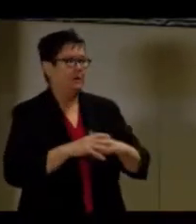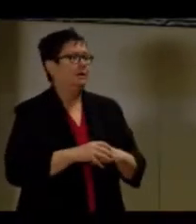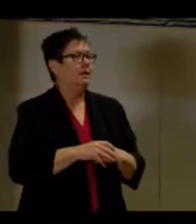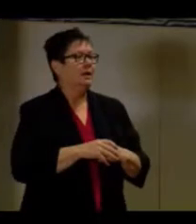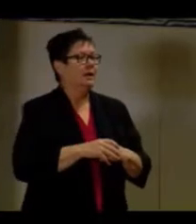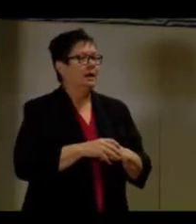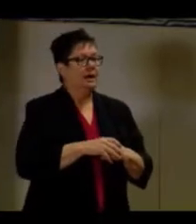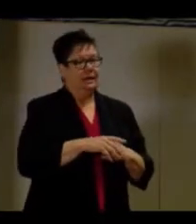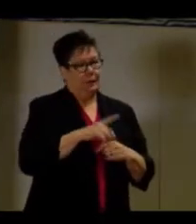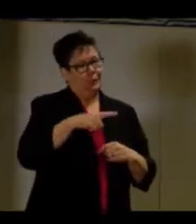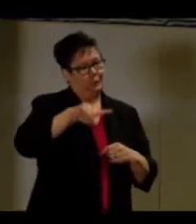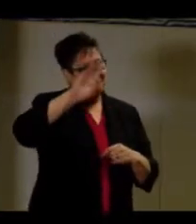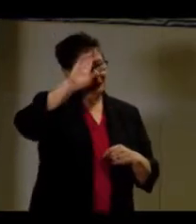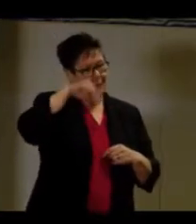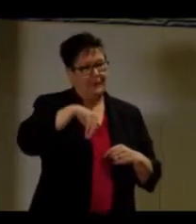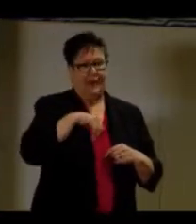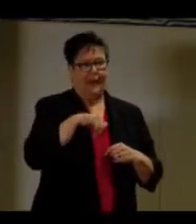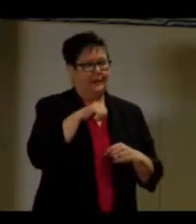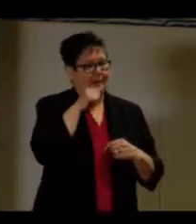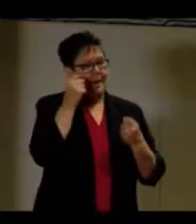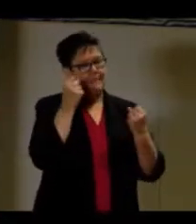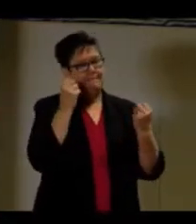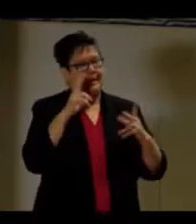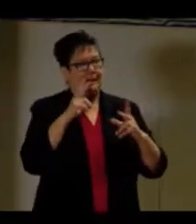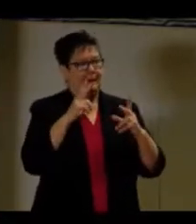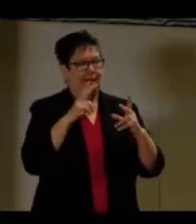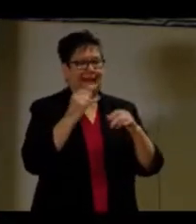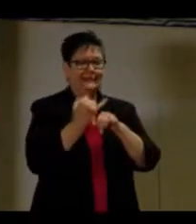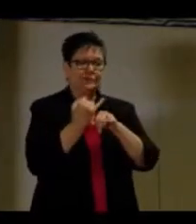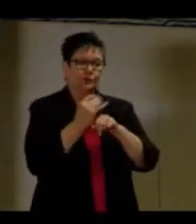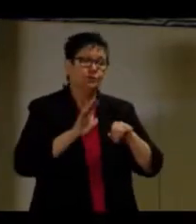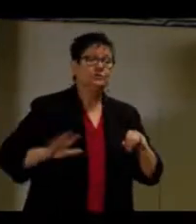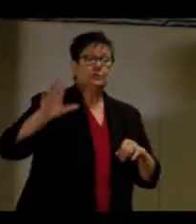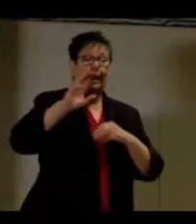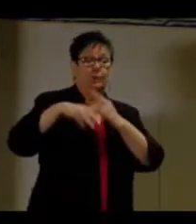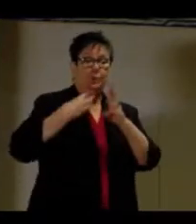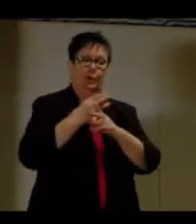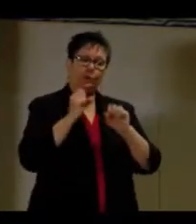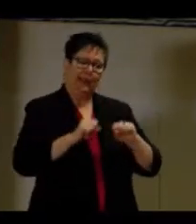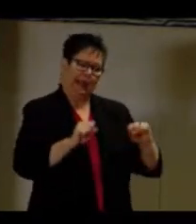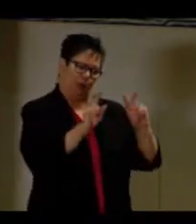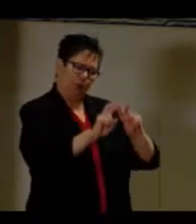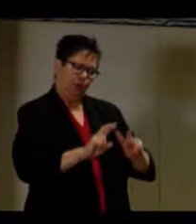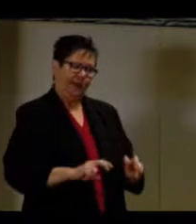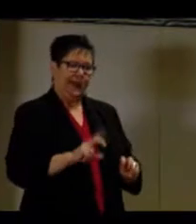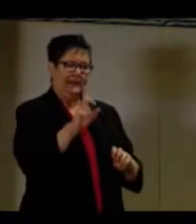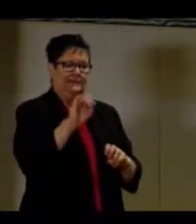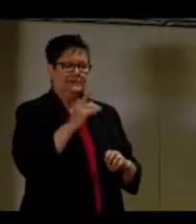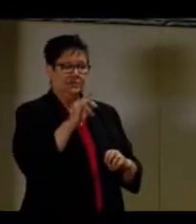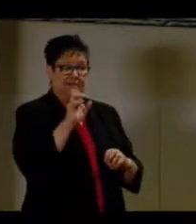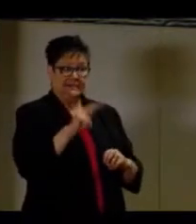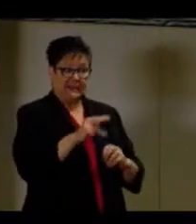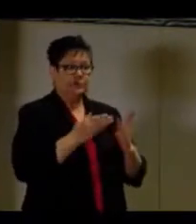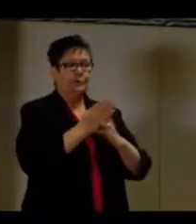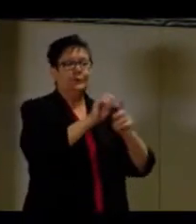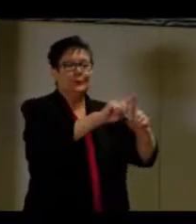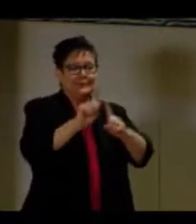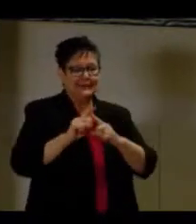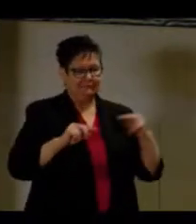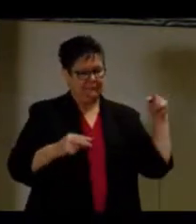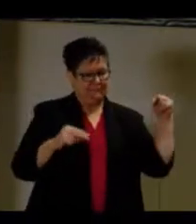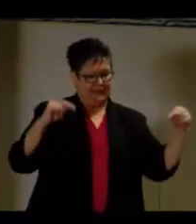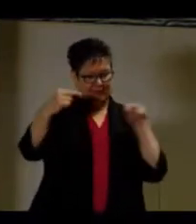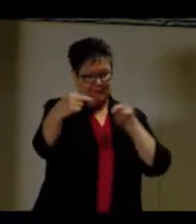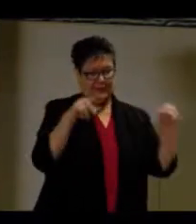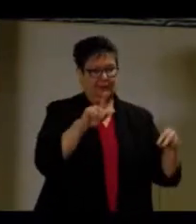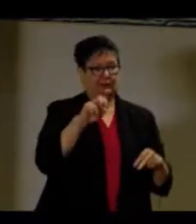many institutions around the world that can look at digitization and its impacts through so many different lenses. So it's great to be here as you